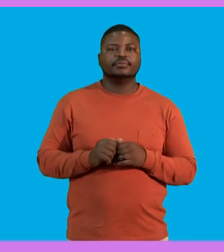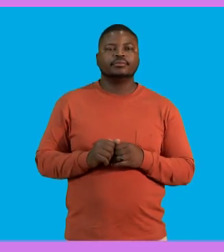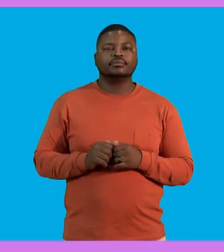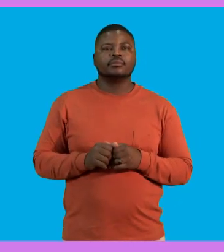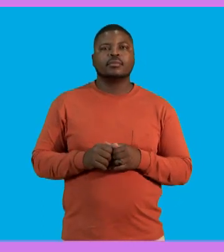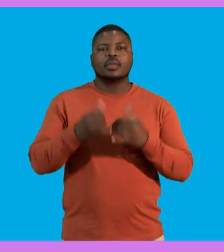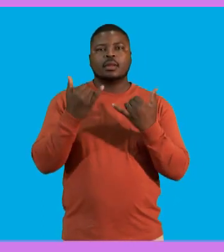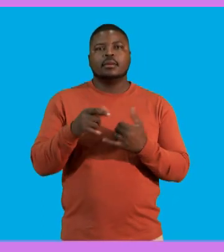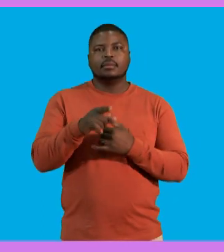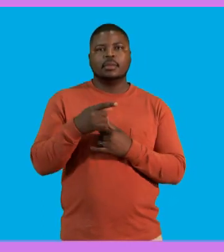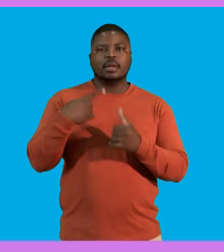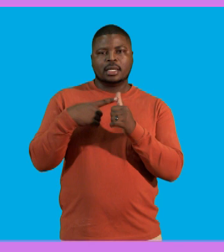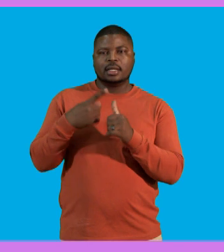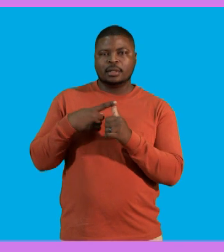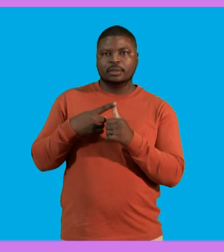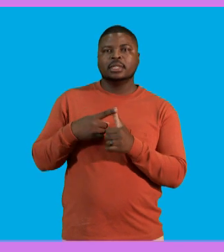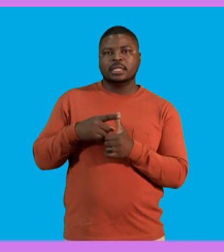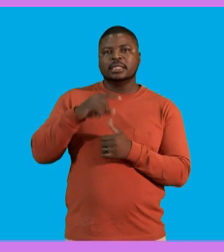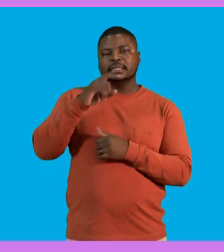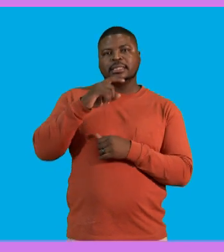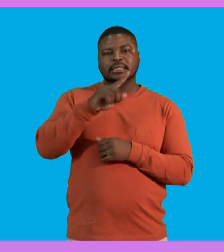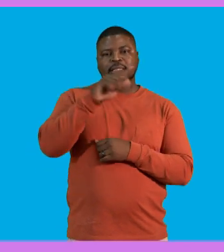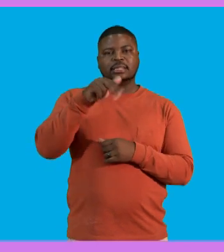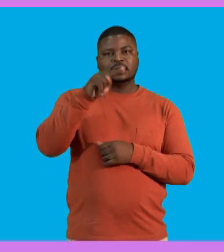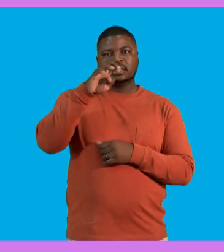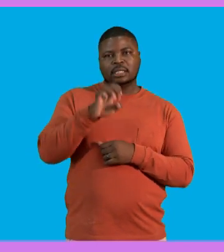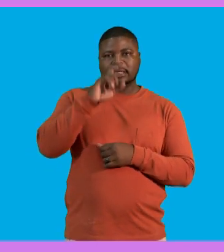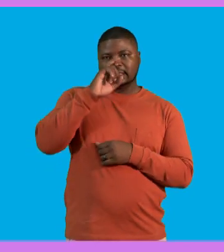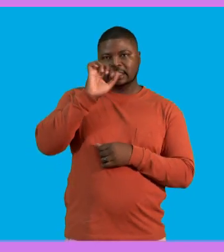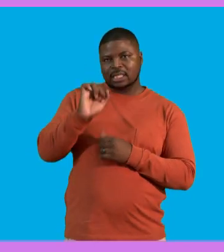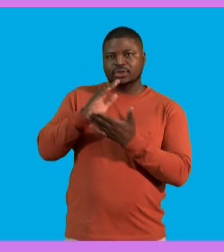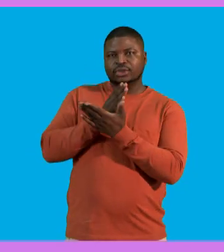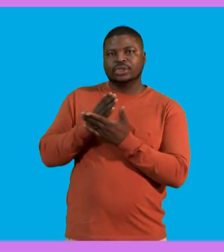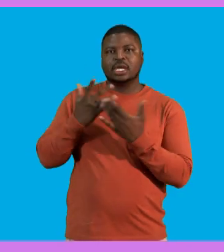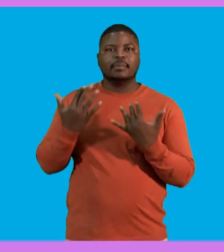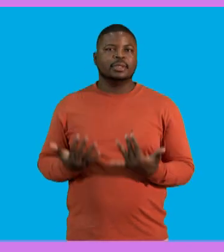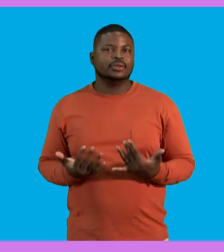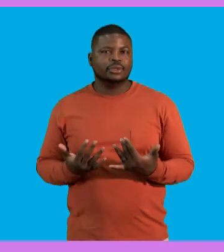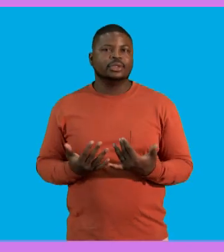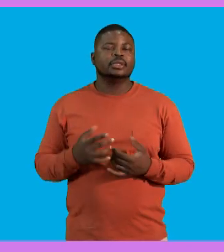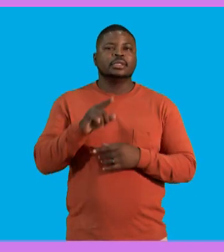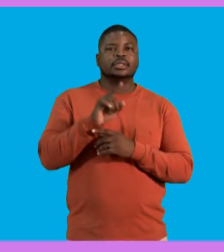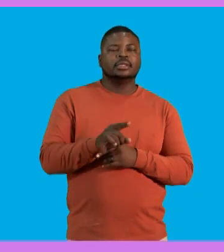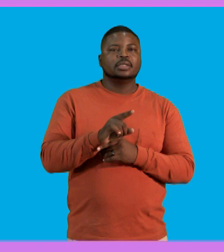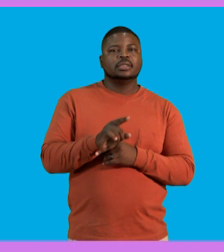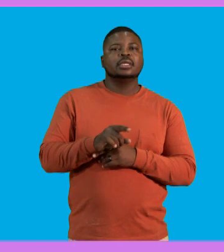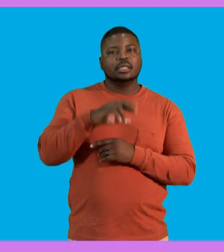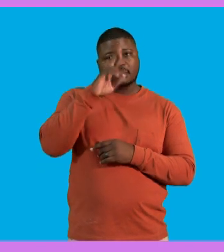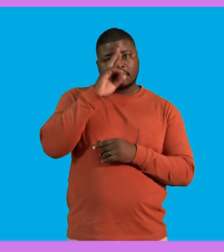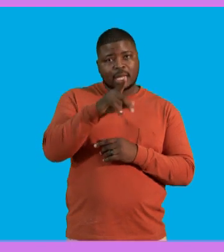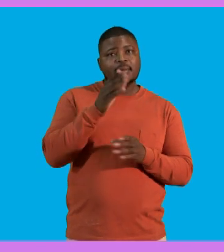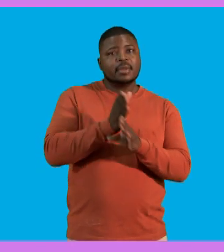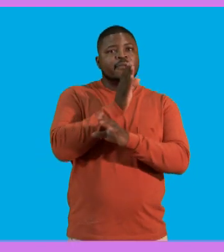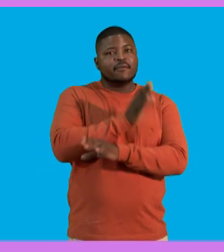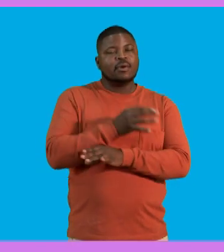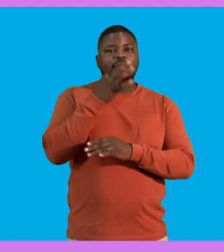question says, calculate Zain's sister's share of the bill. How do we calculate Zain's sister's share? We must remember that